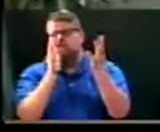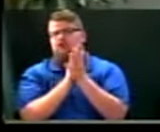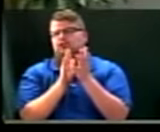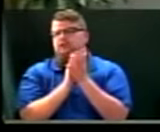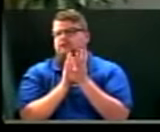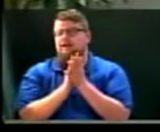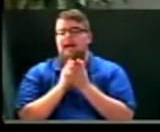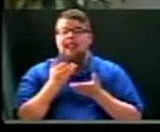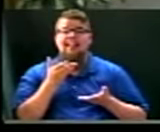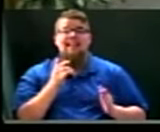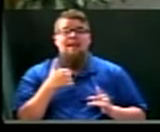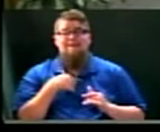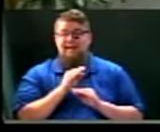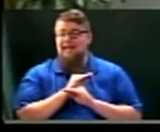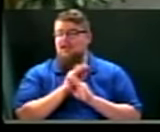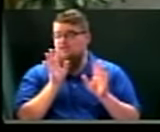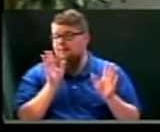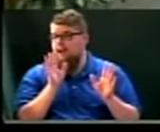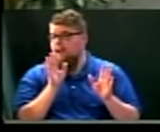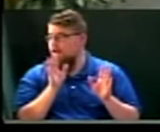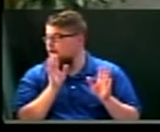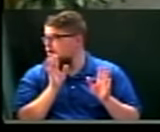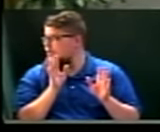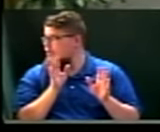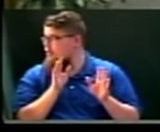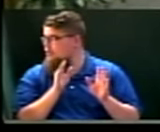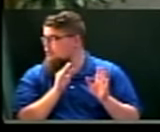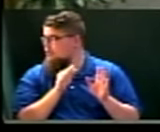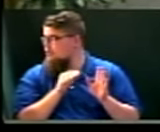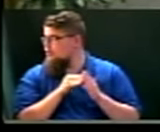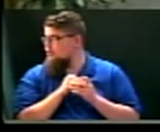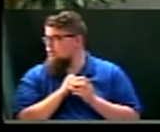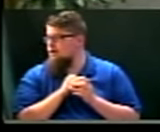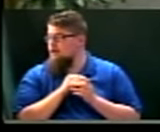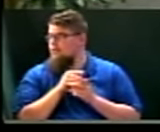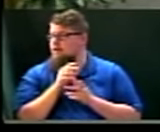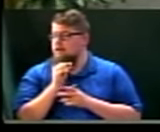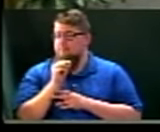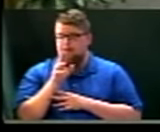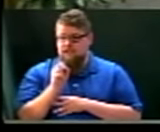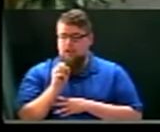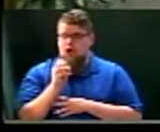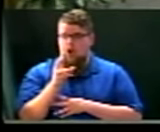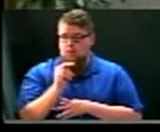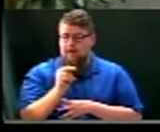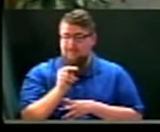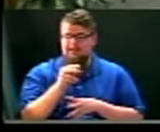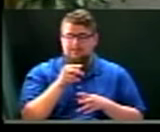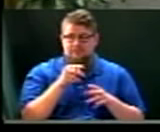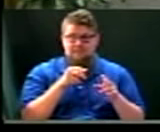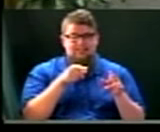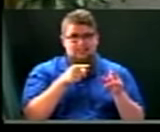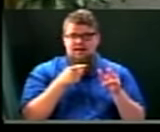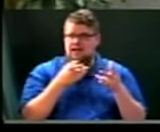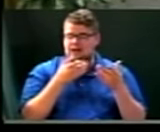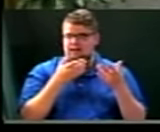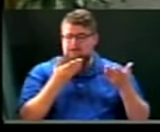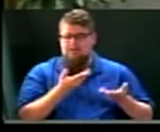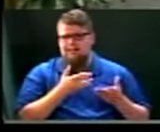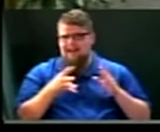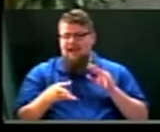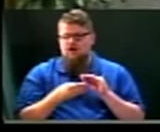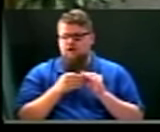clarify that Ms. Patchen, good evening, is here at Ms. Owen's request to present some